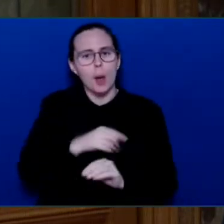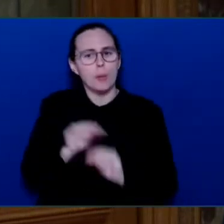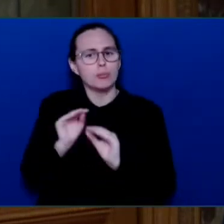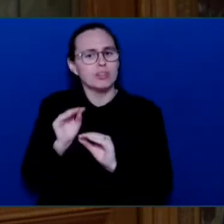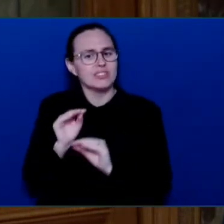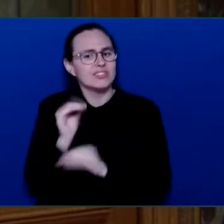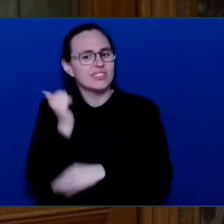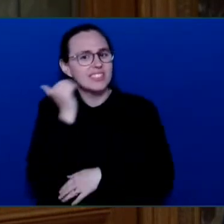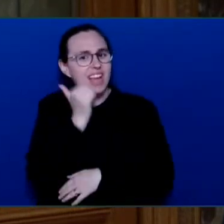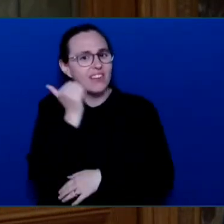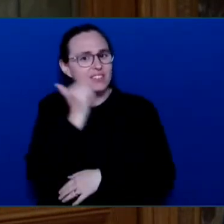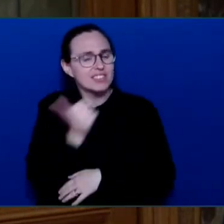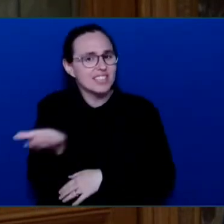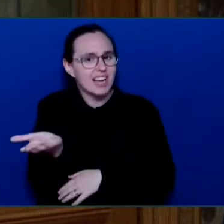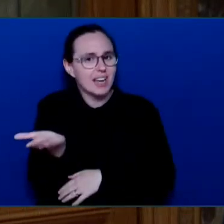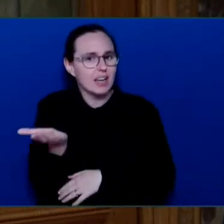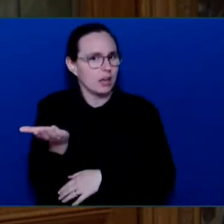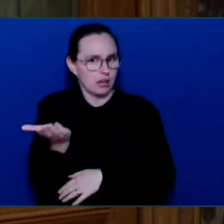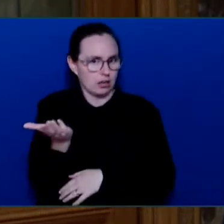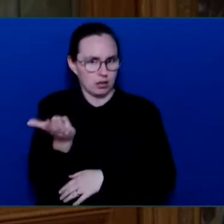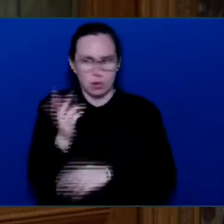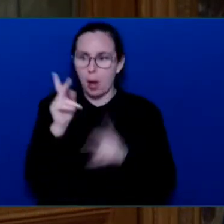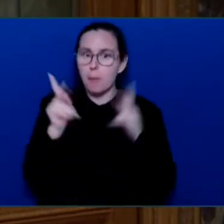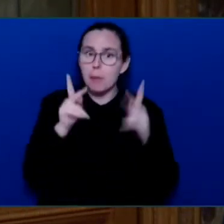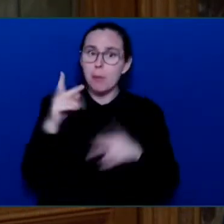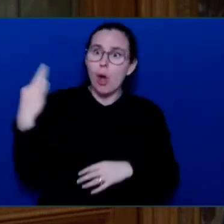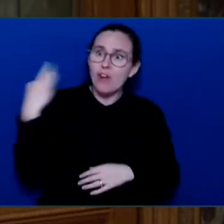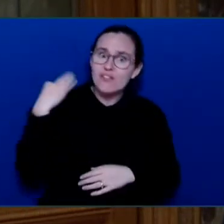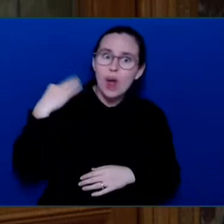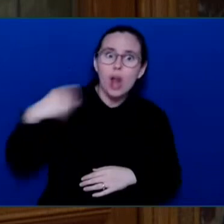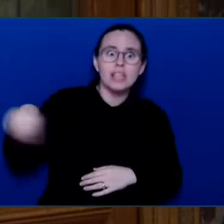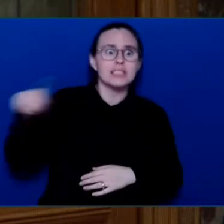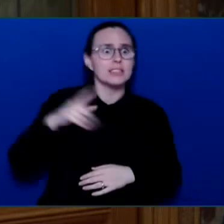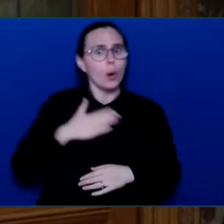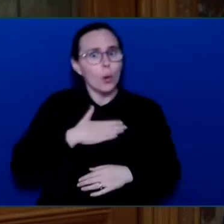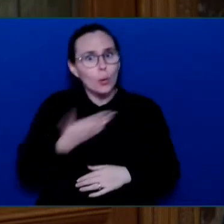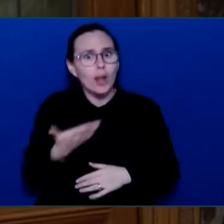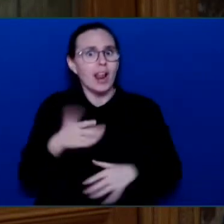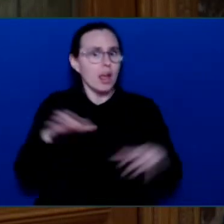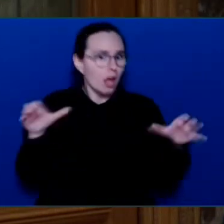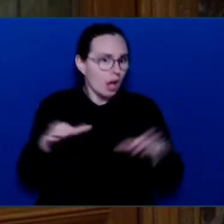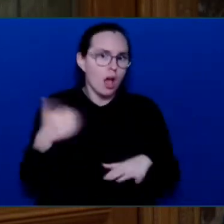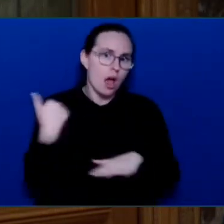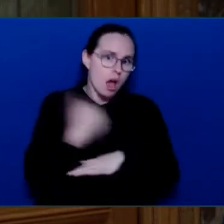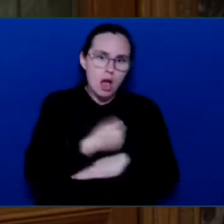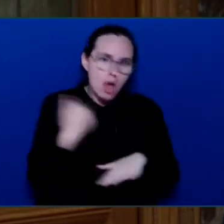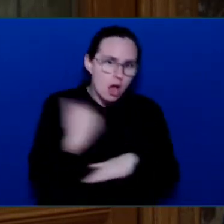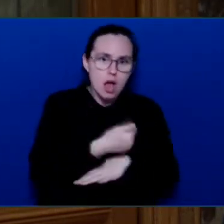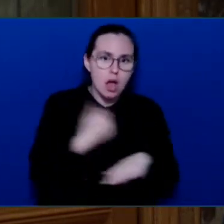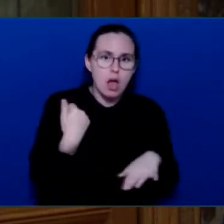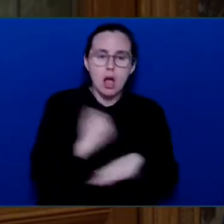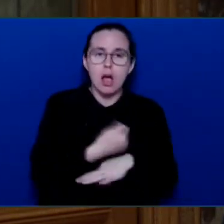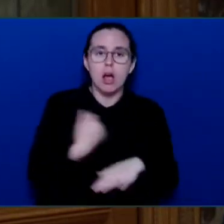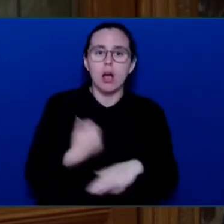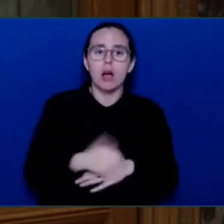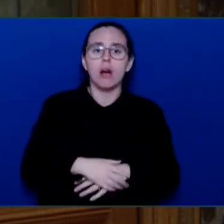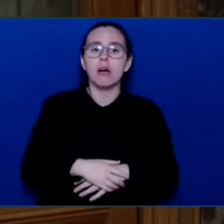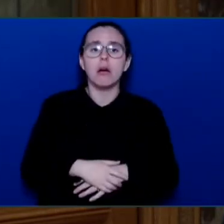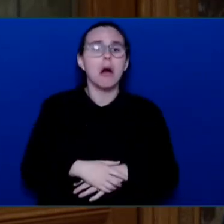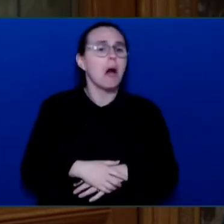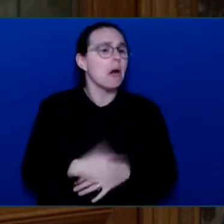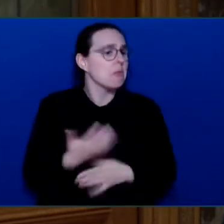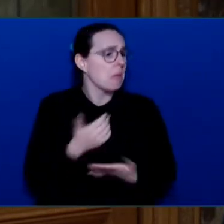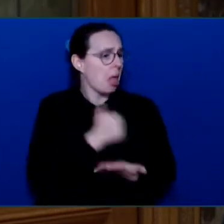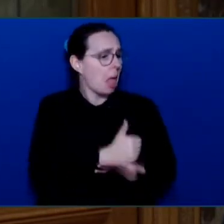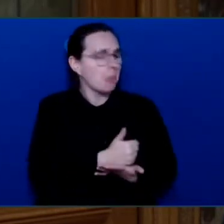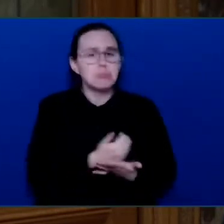child. More of the same cruel punishment from this minister for this mother and her child. Mr. Speaker, to the